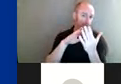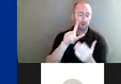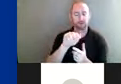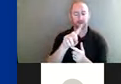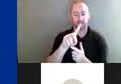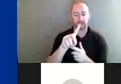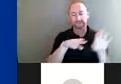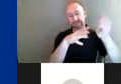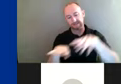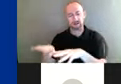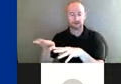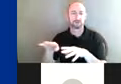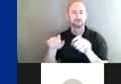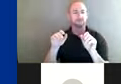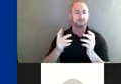susceptibility.